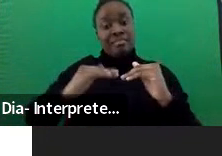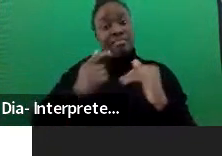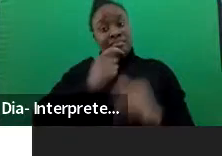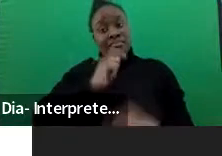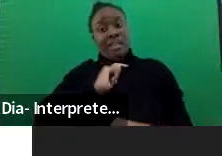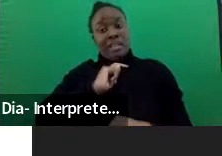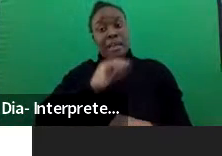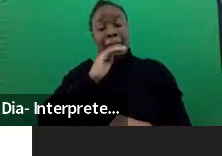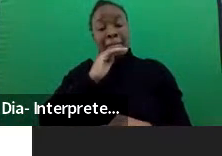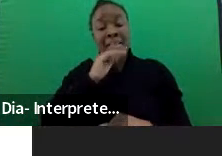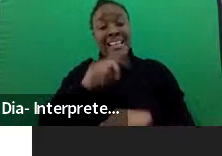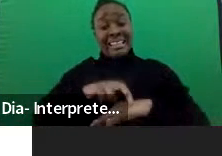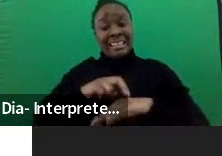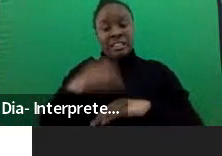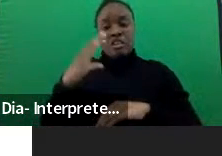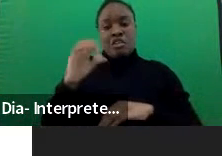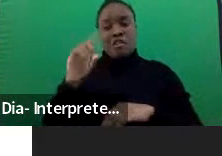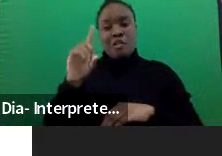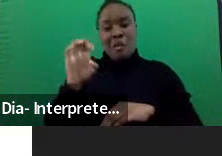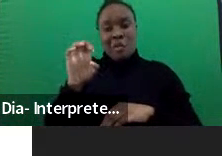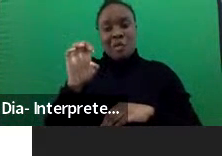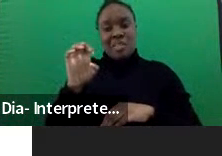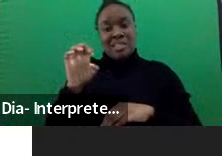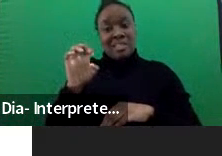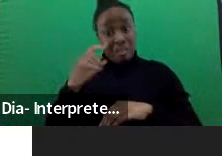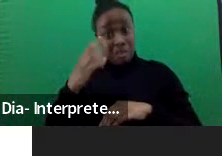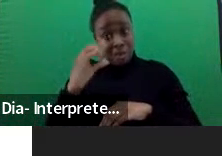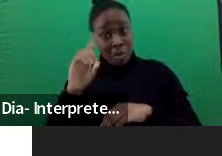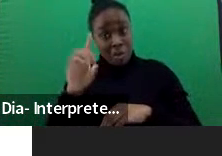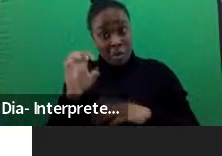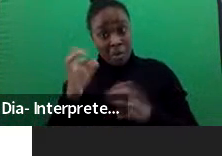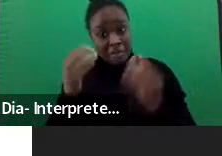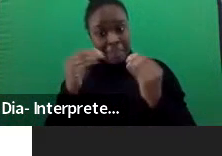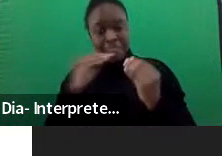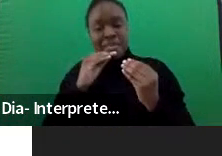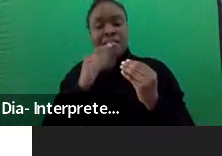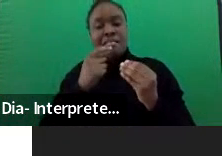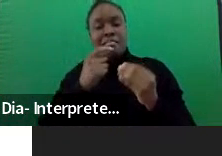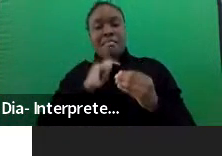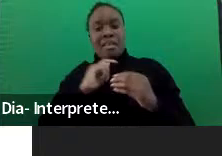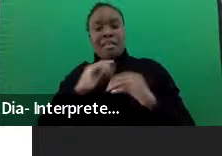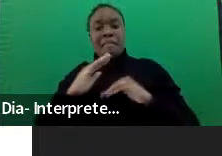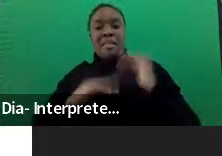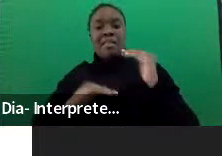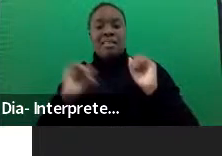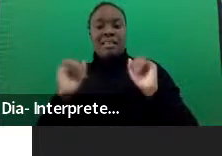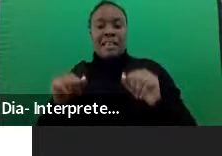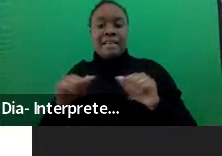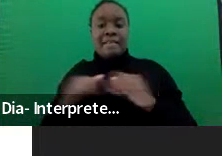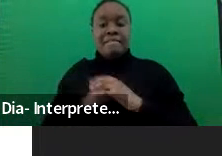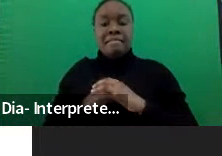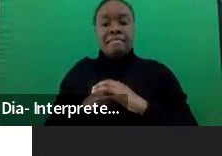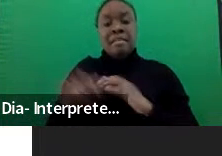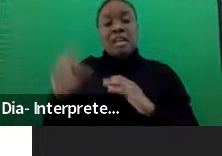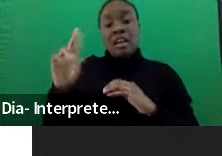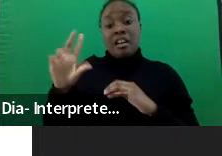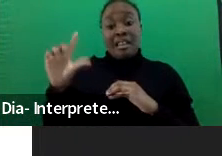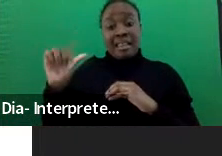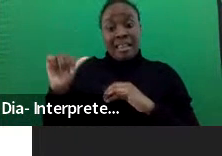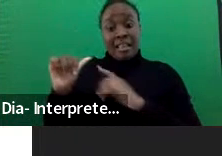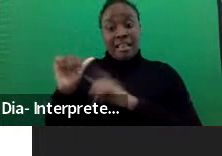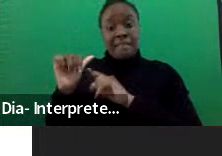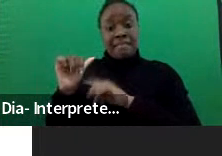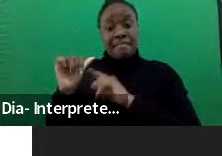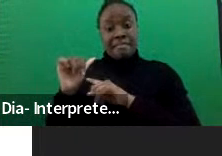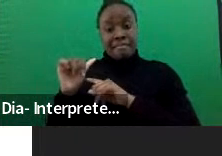be able to pay those penalties to SARS. So the RLA onboarding process will result in